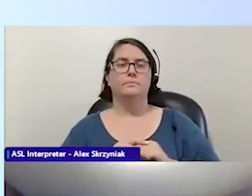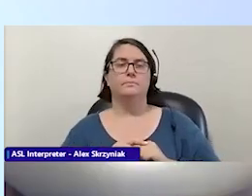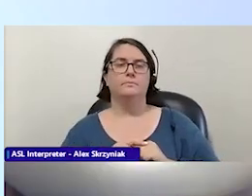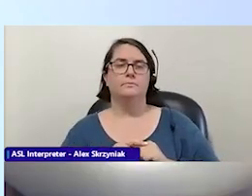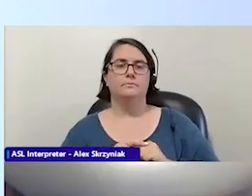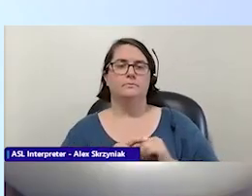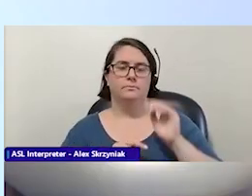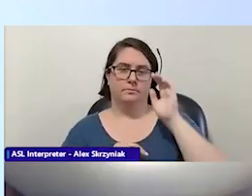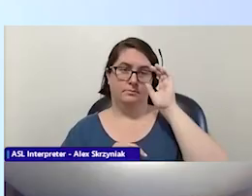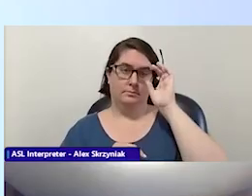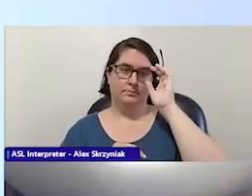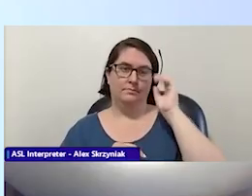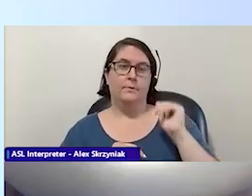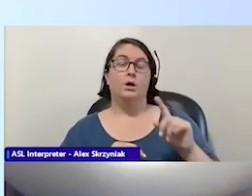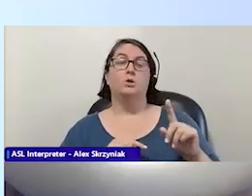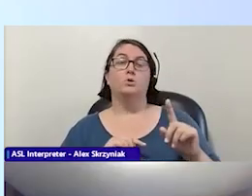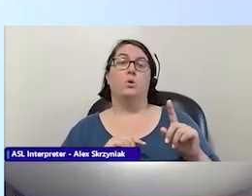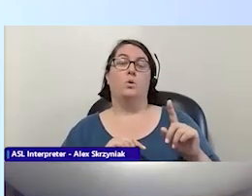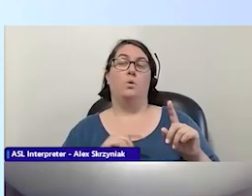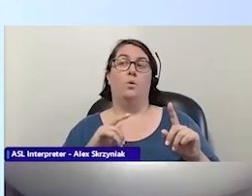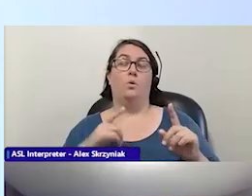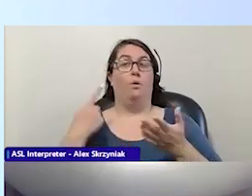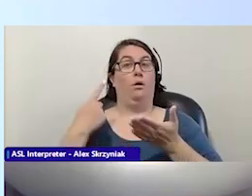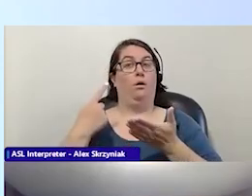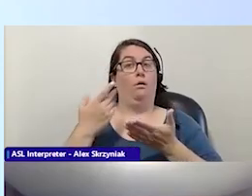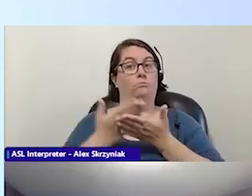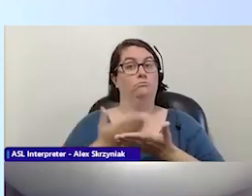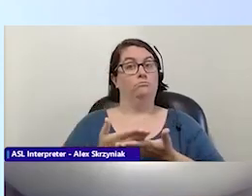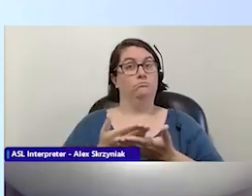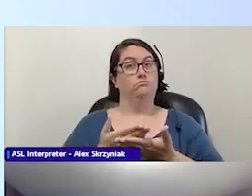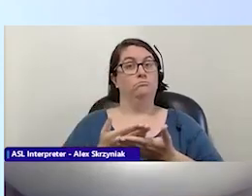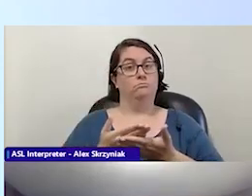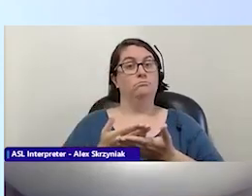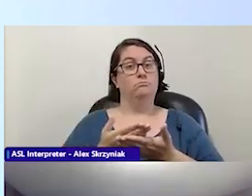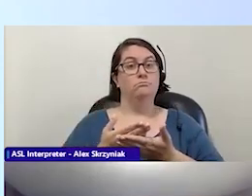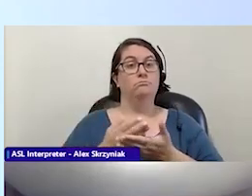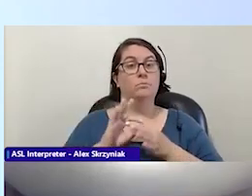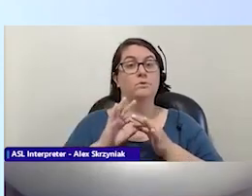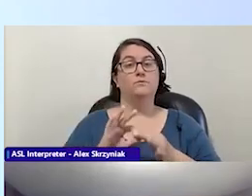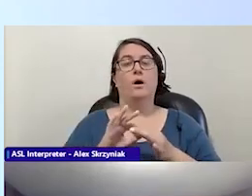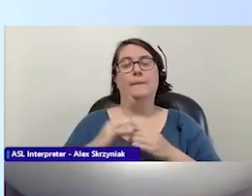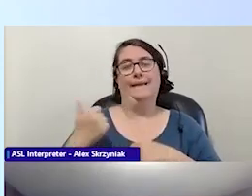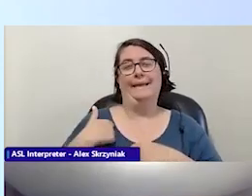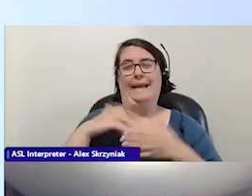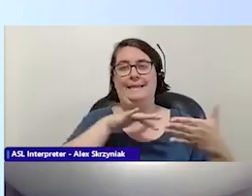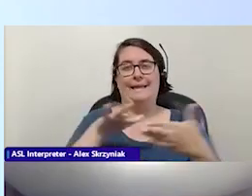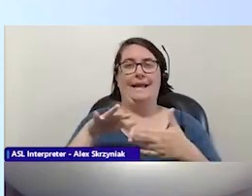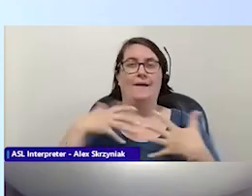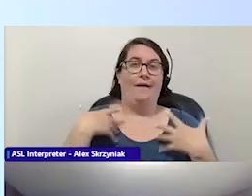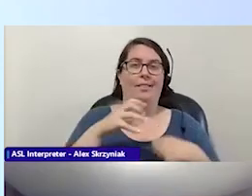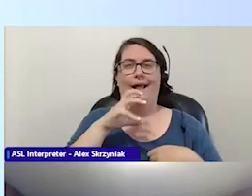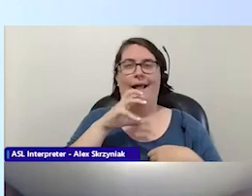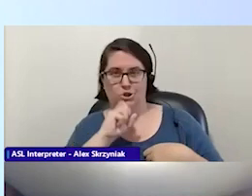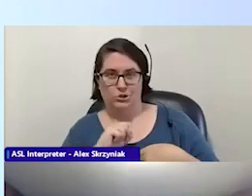And our data particularly came from the Canadian Study of Health and Aging. the